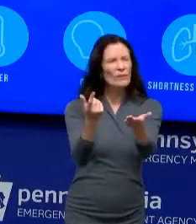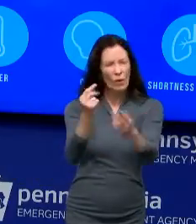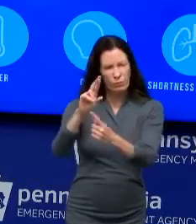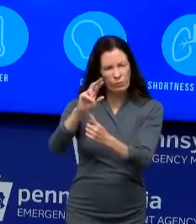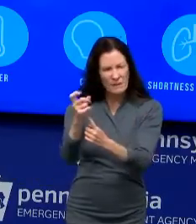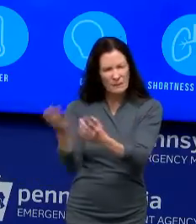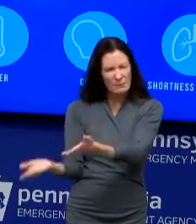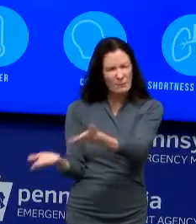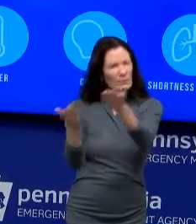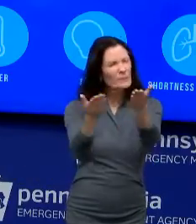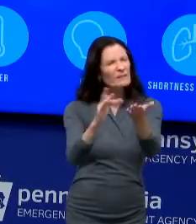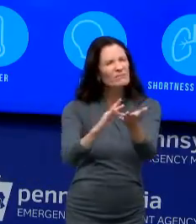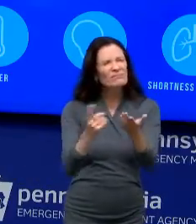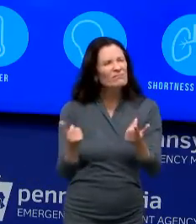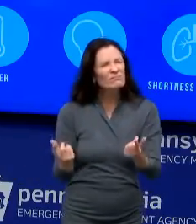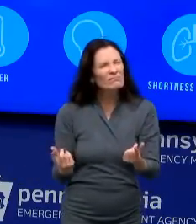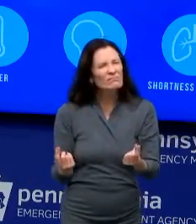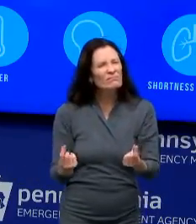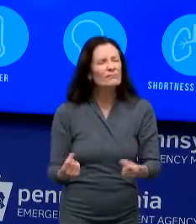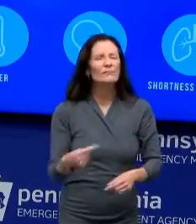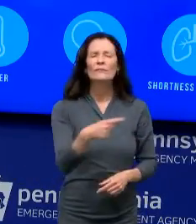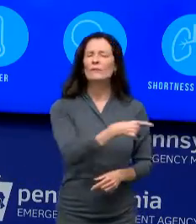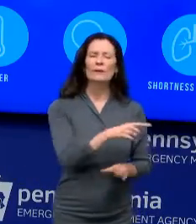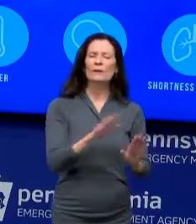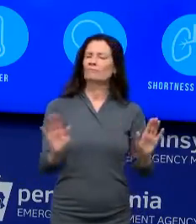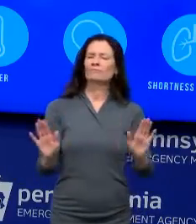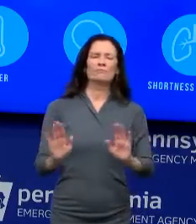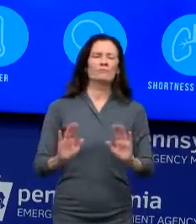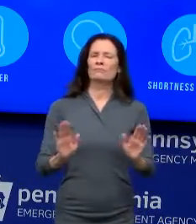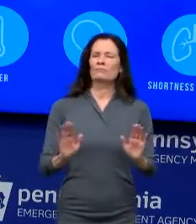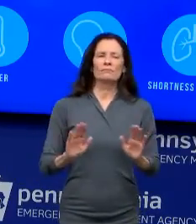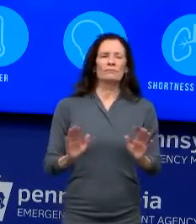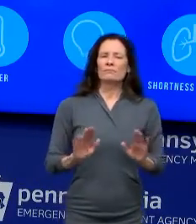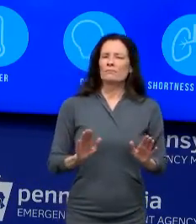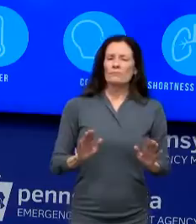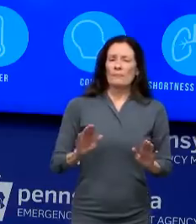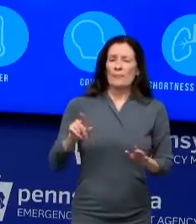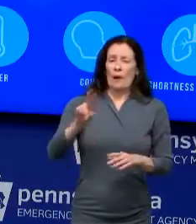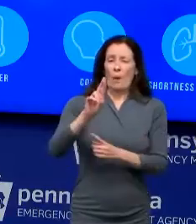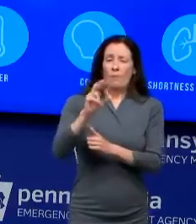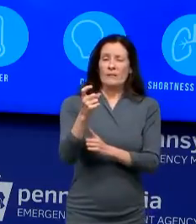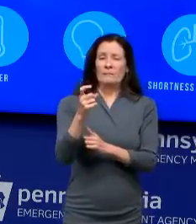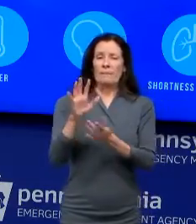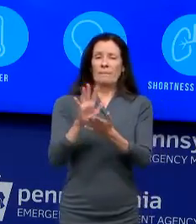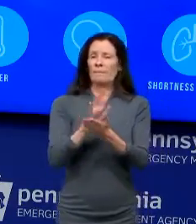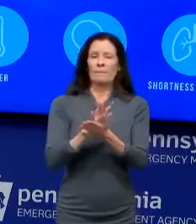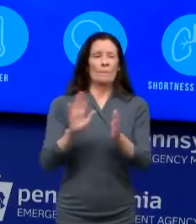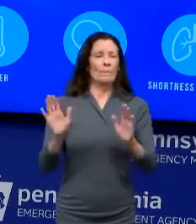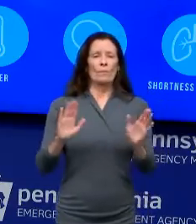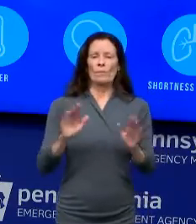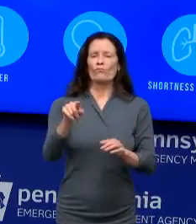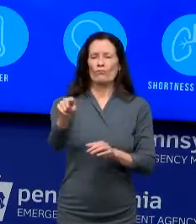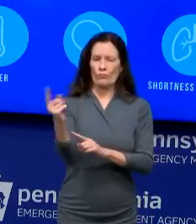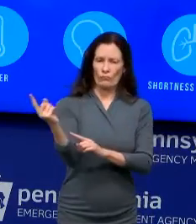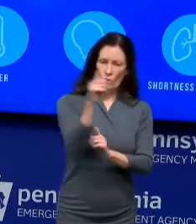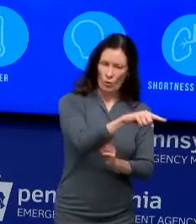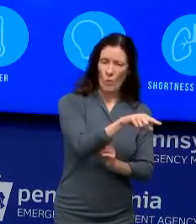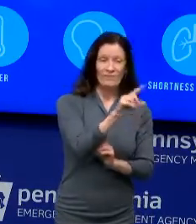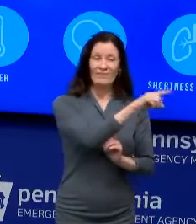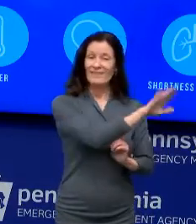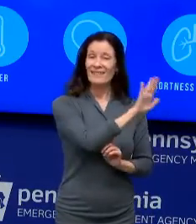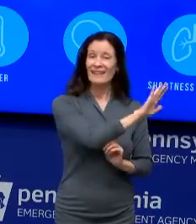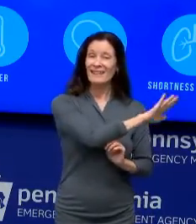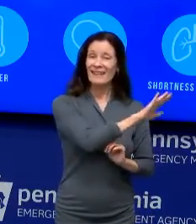the Pennsylvania Department of Health website and bring their appointment time. So because it's a mass testing site at the Mohegan